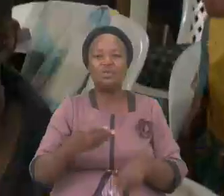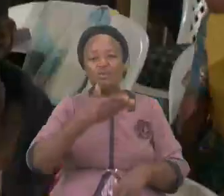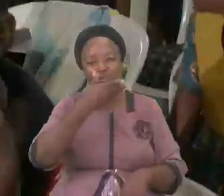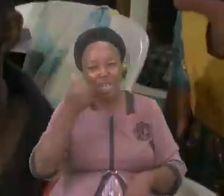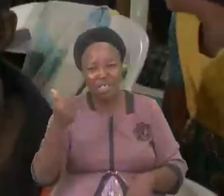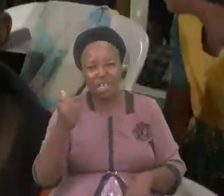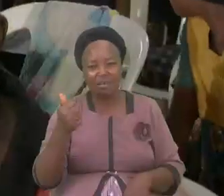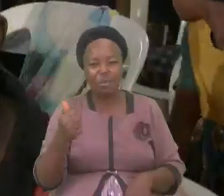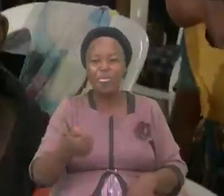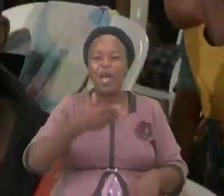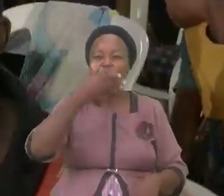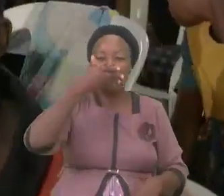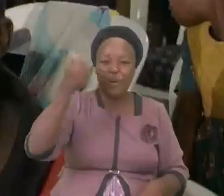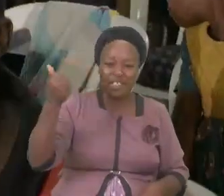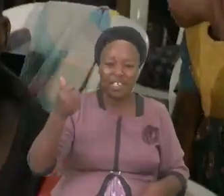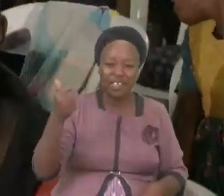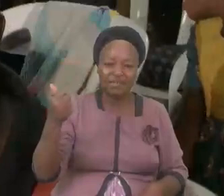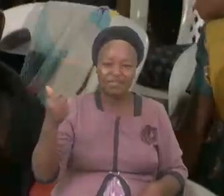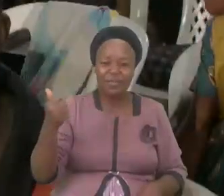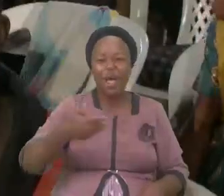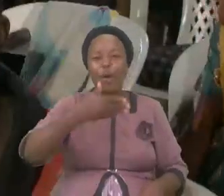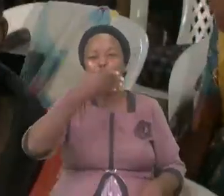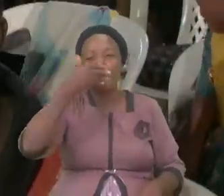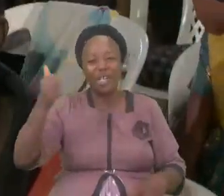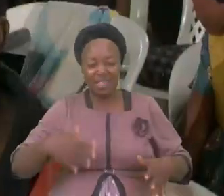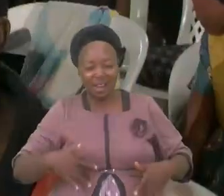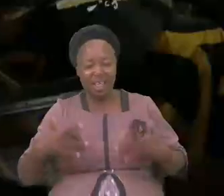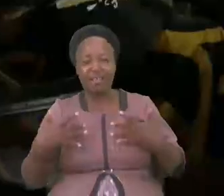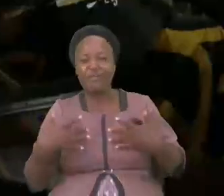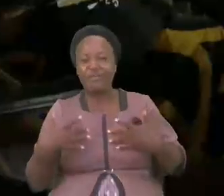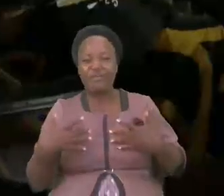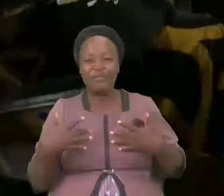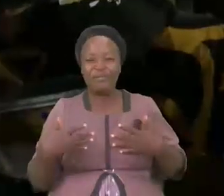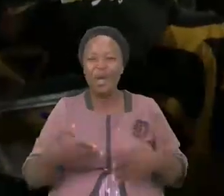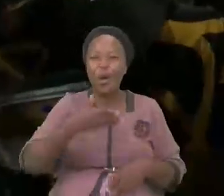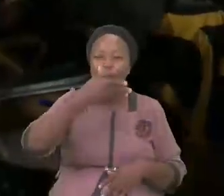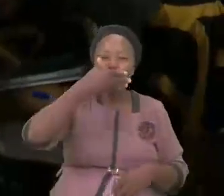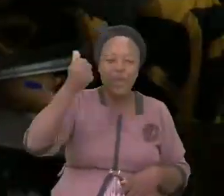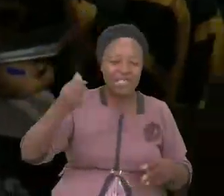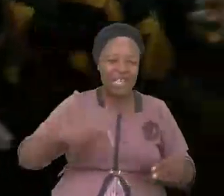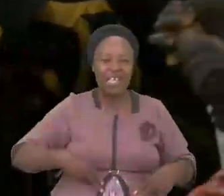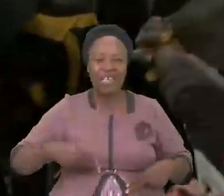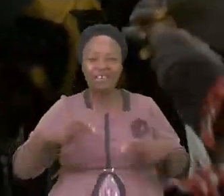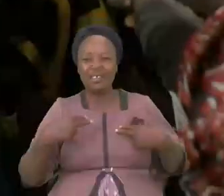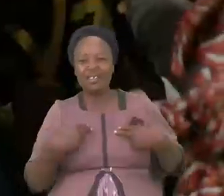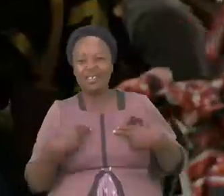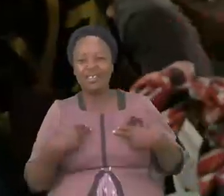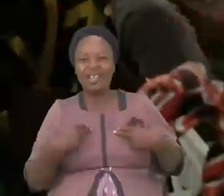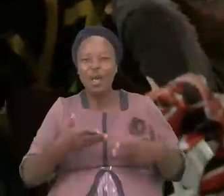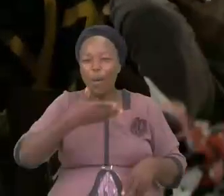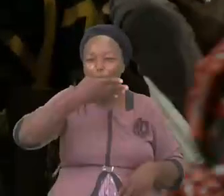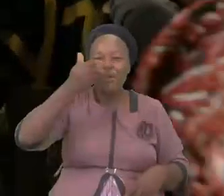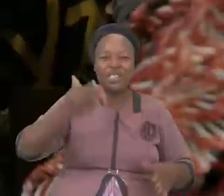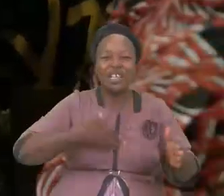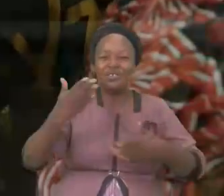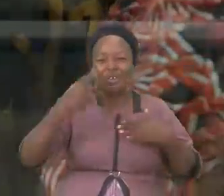life. Better health. Better joy. Better happiness.